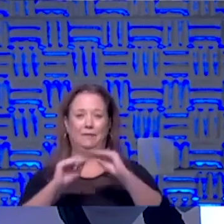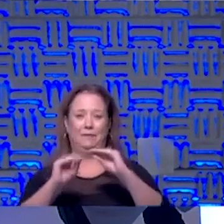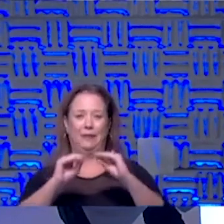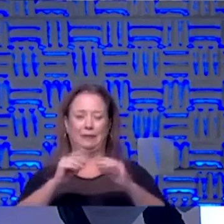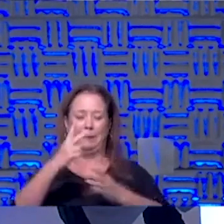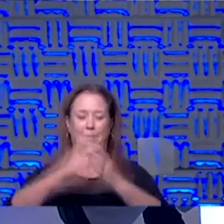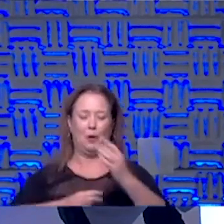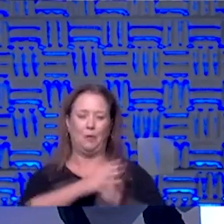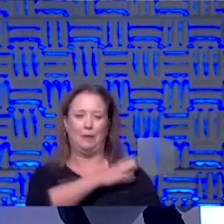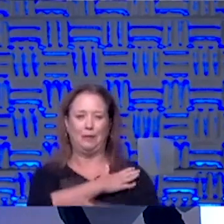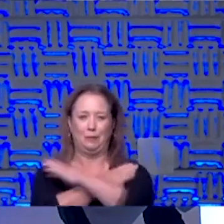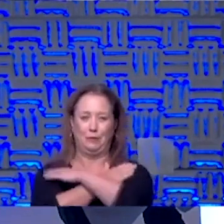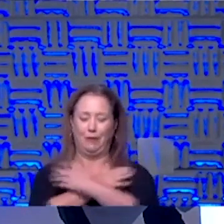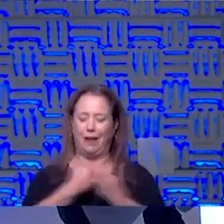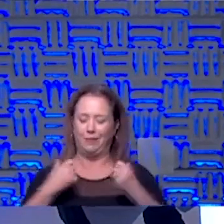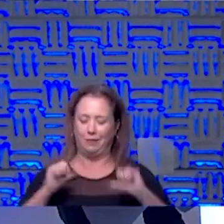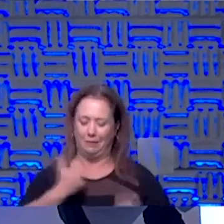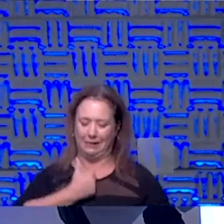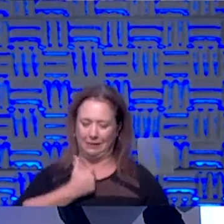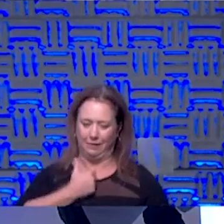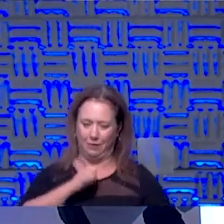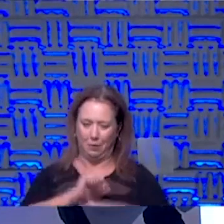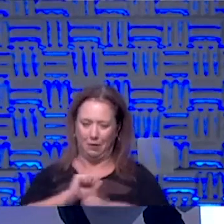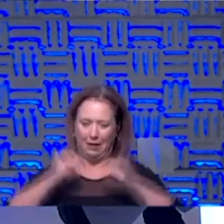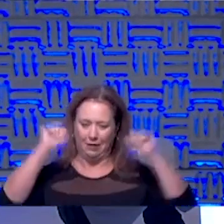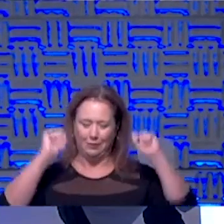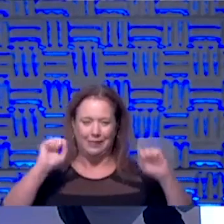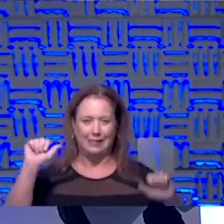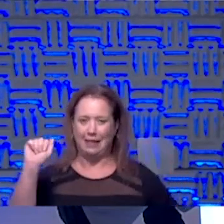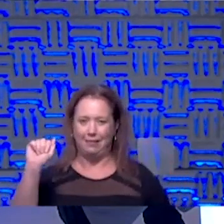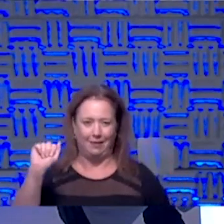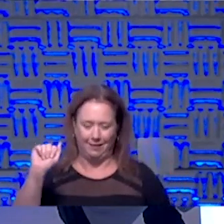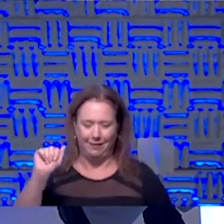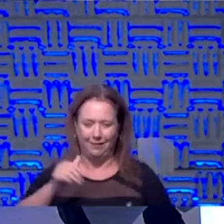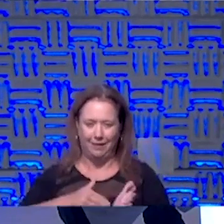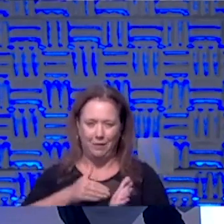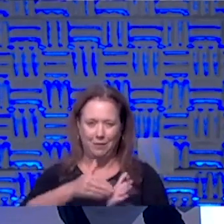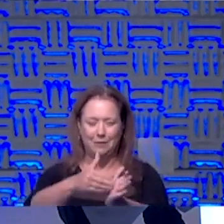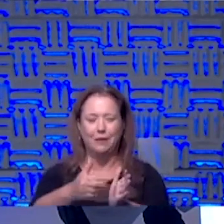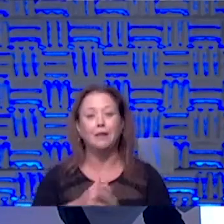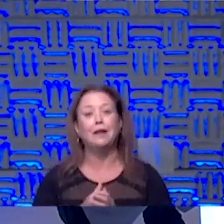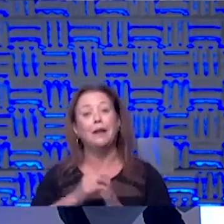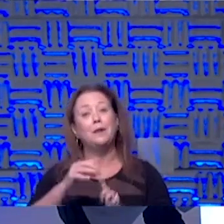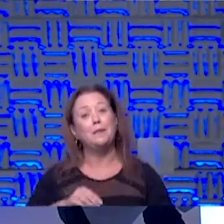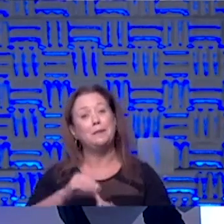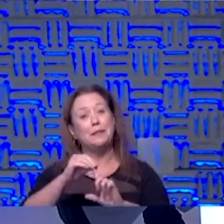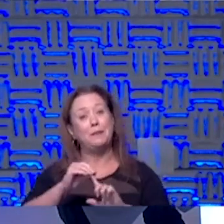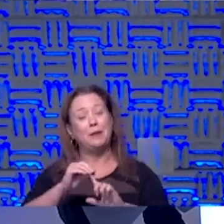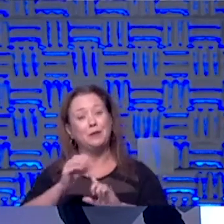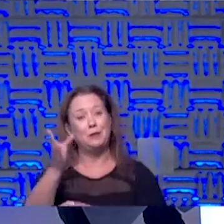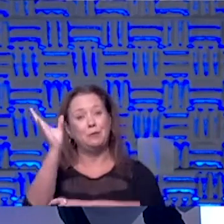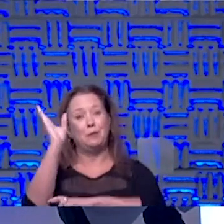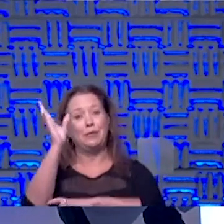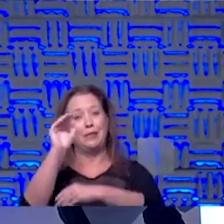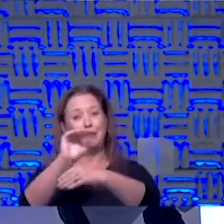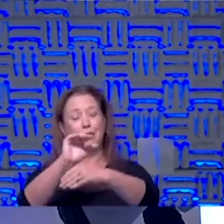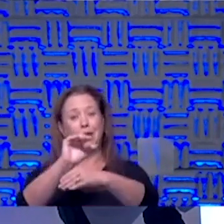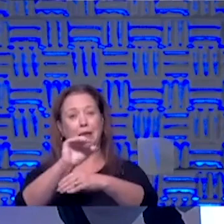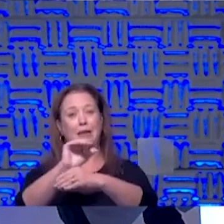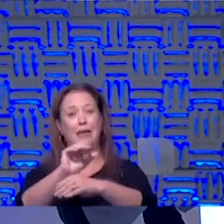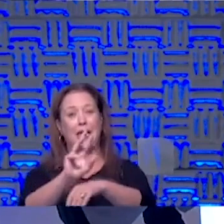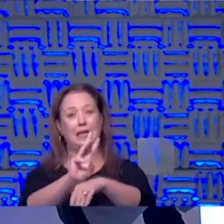because I try to be an athlete from time to time. By the way, there may be a little special presentation tonight